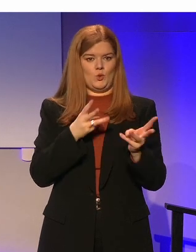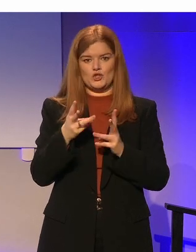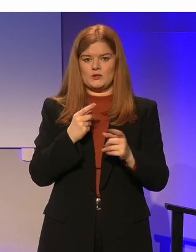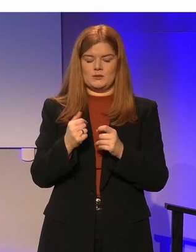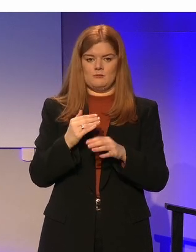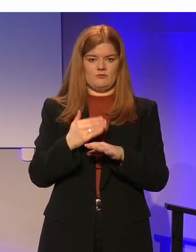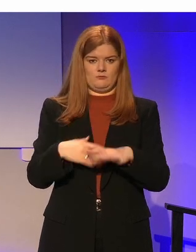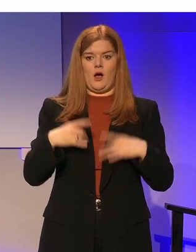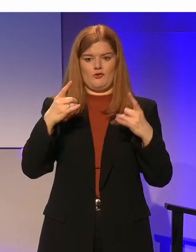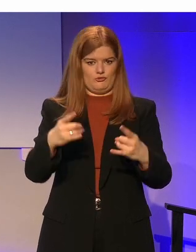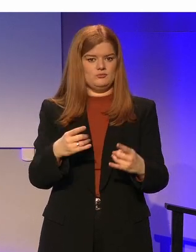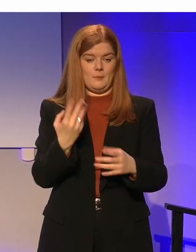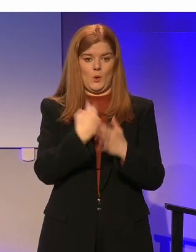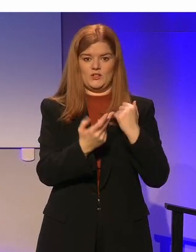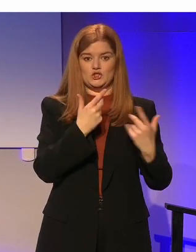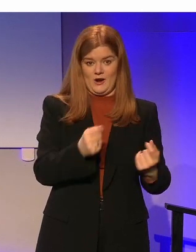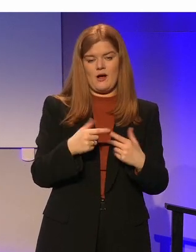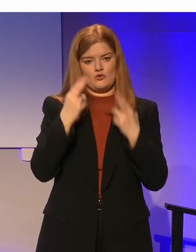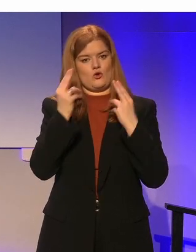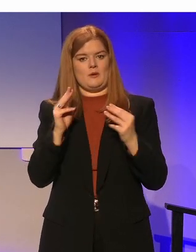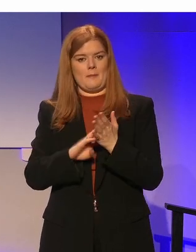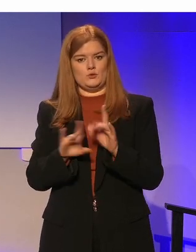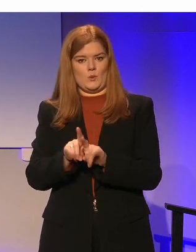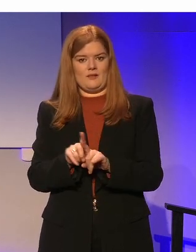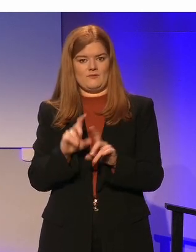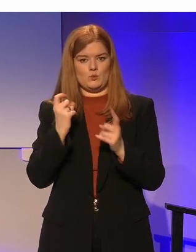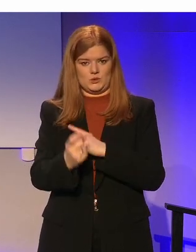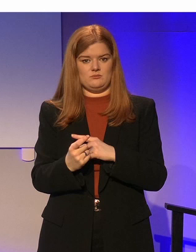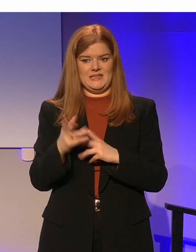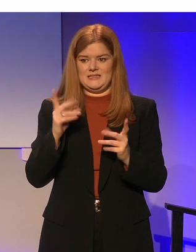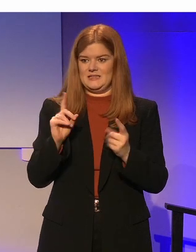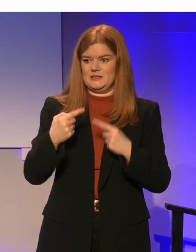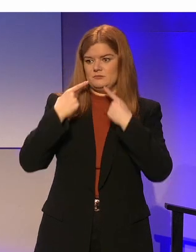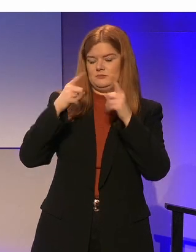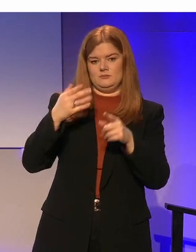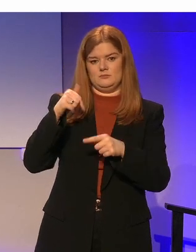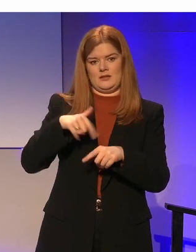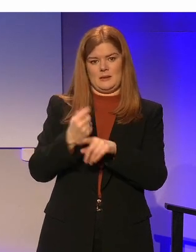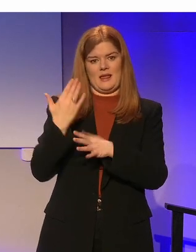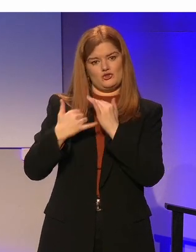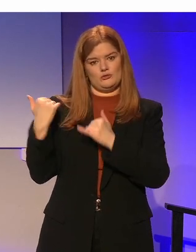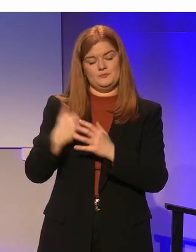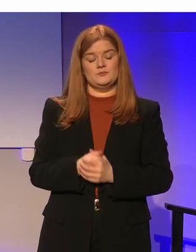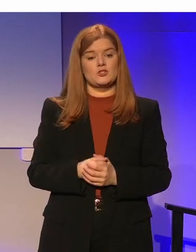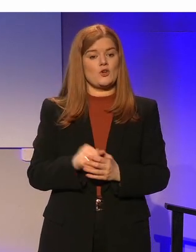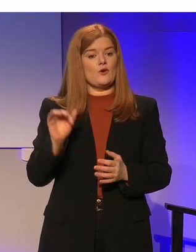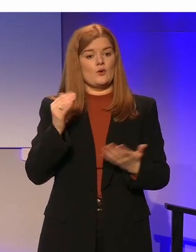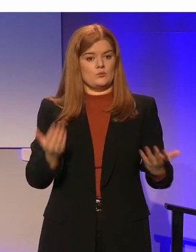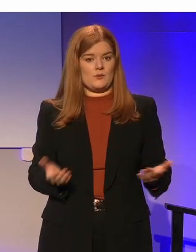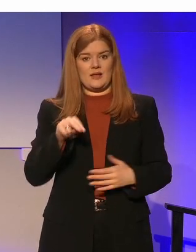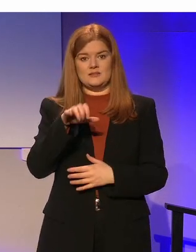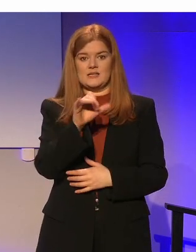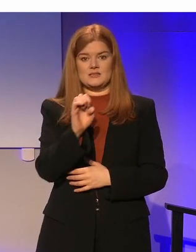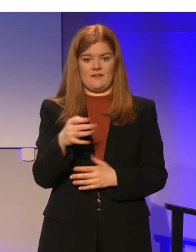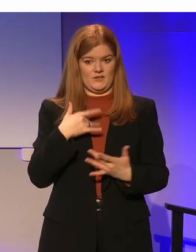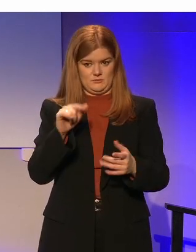distinction both as chair and earlier as an ordinary member of the Council. He would have addressed you this time last year. In terms of the NCSE itself, I